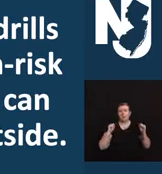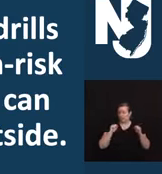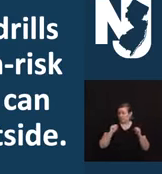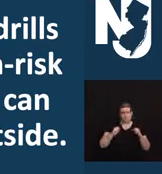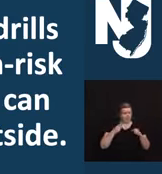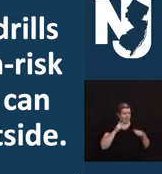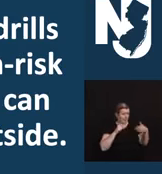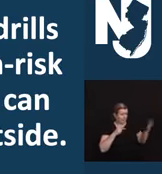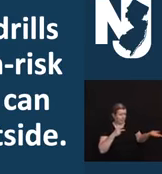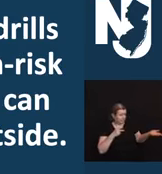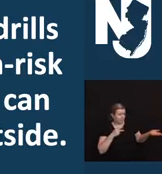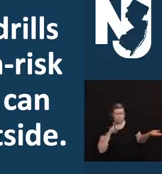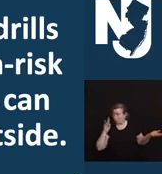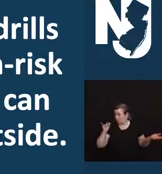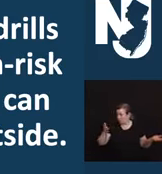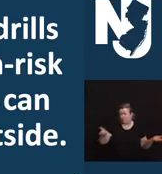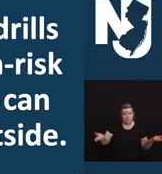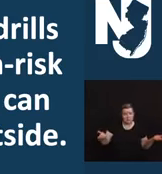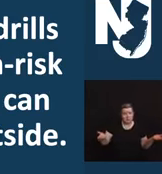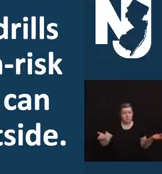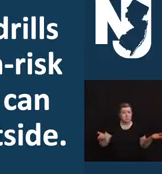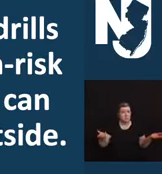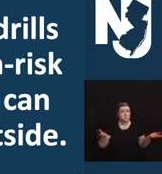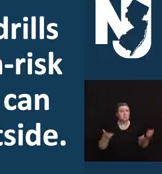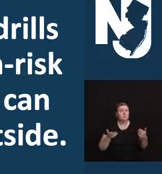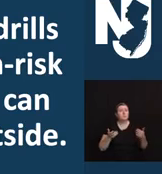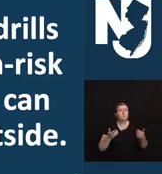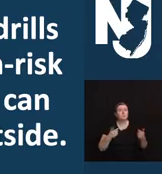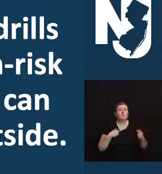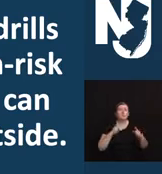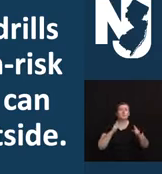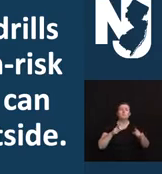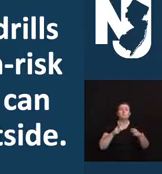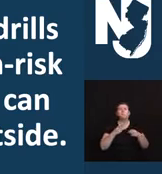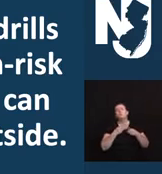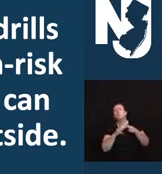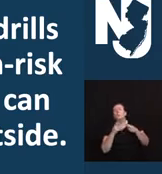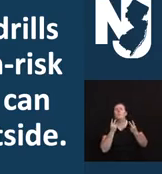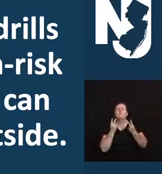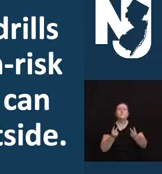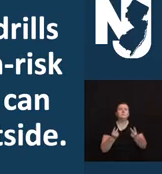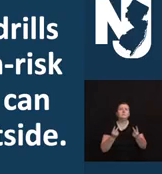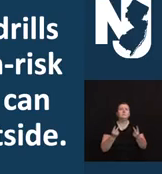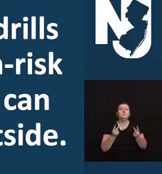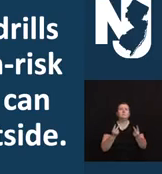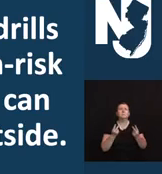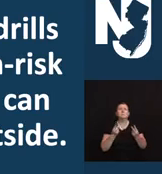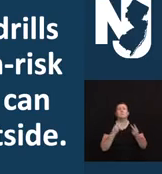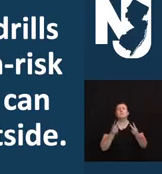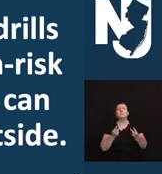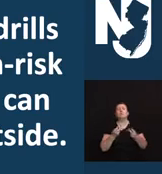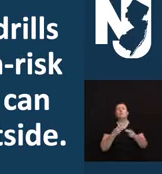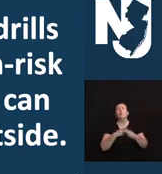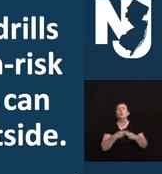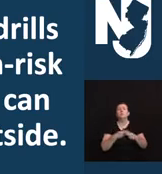another very short visit, but another magical visit to the Last Dance World